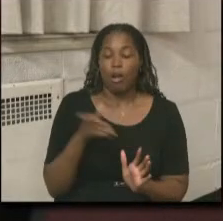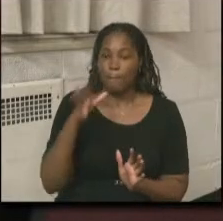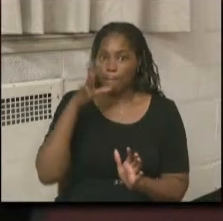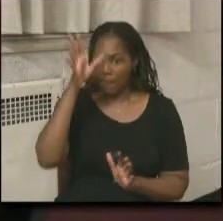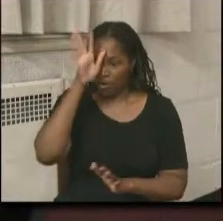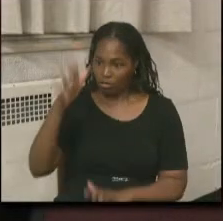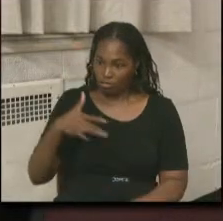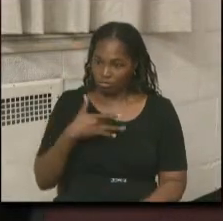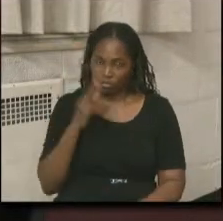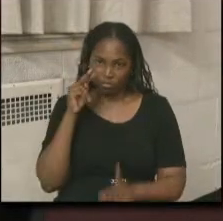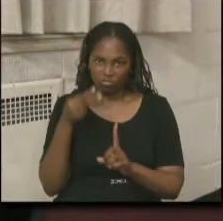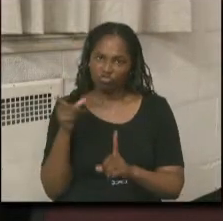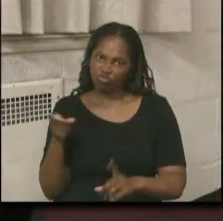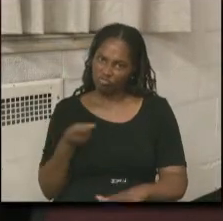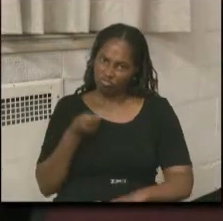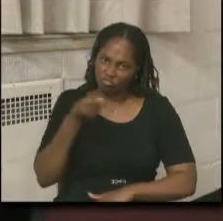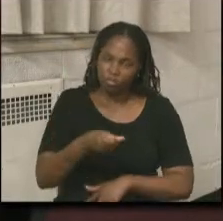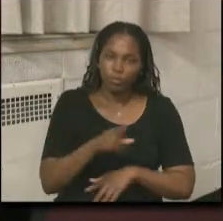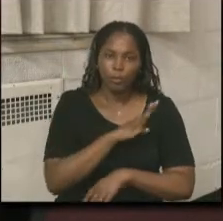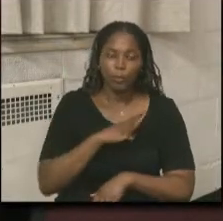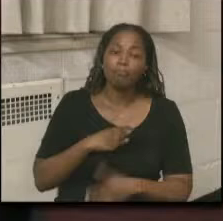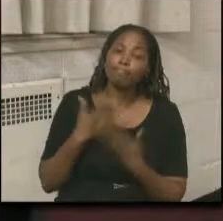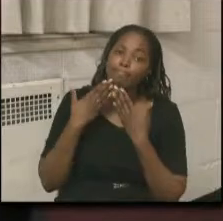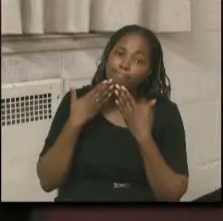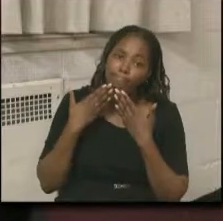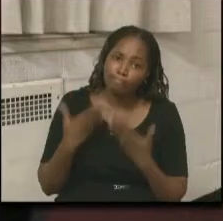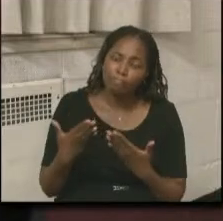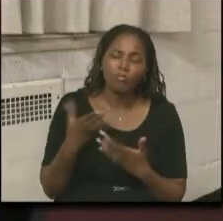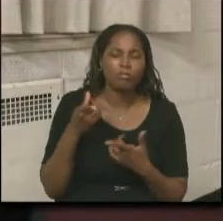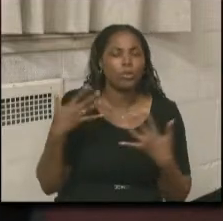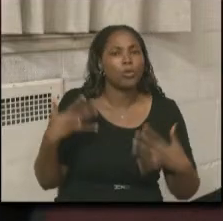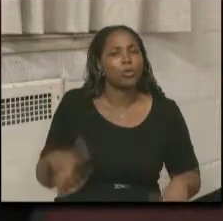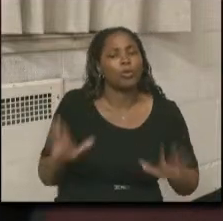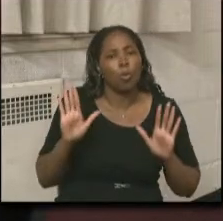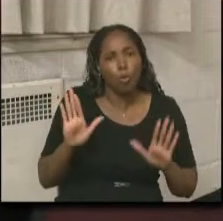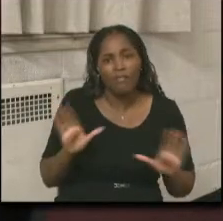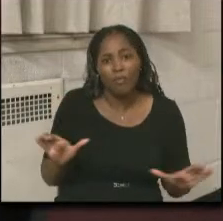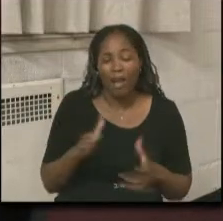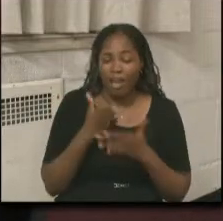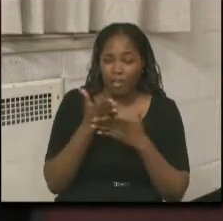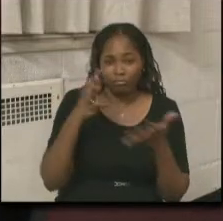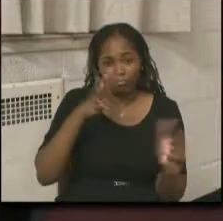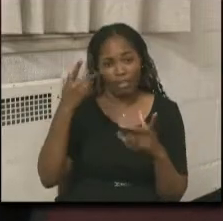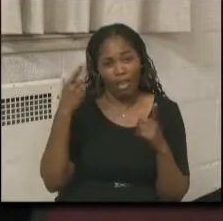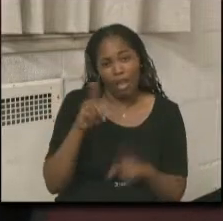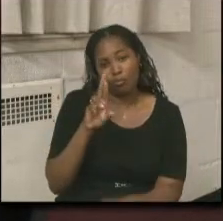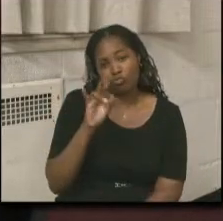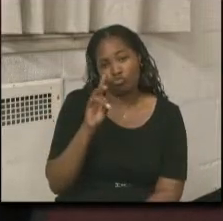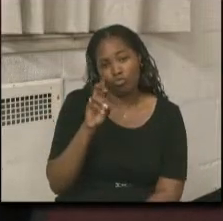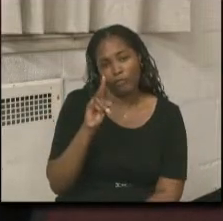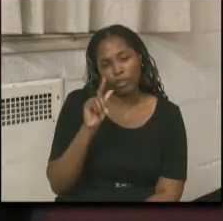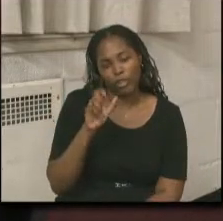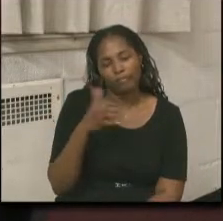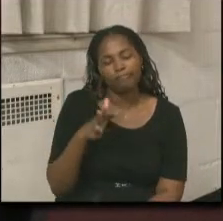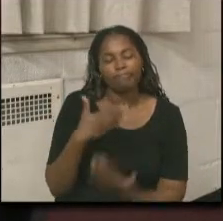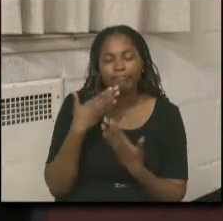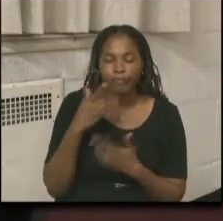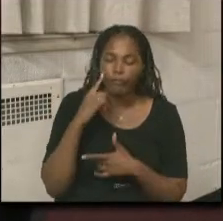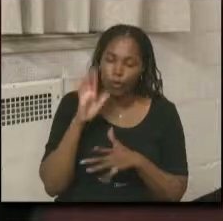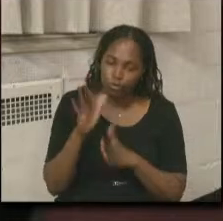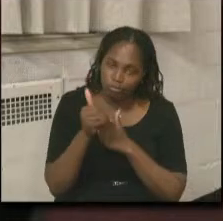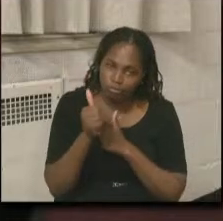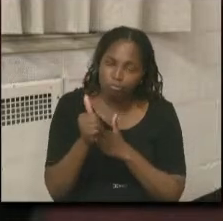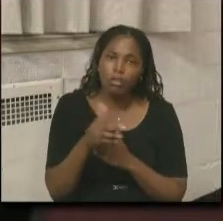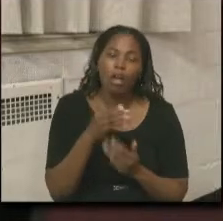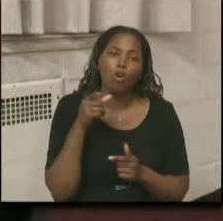Extra thank you to you for your hard work after the tragedy at Riverdale, for your leadership and giving voice to all those parents who